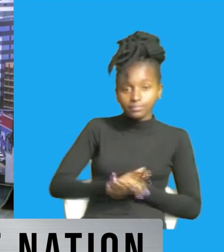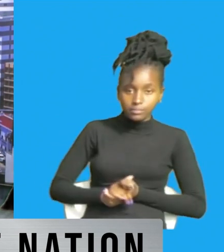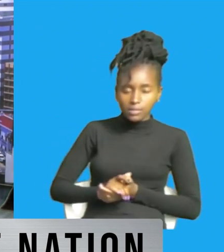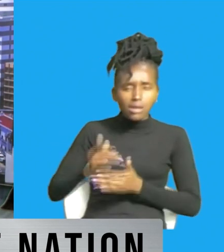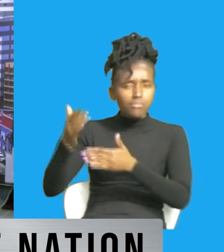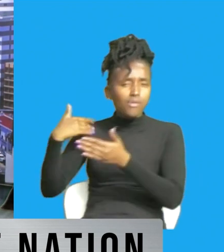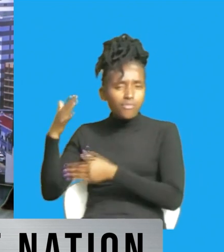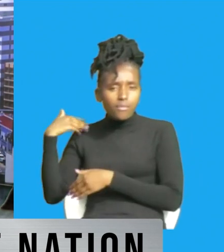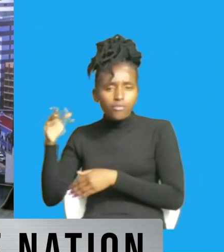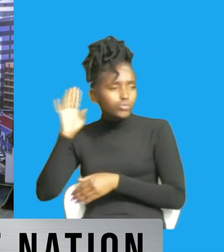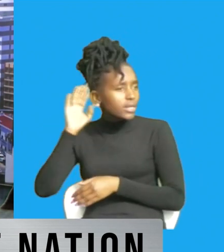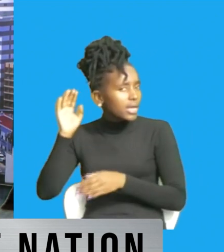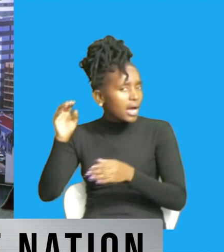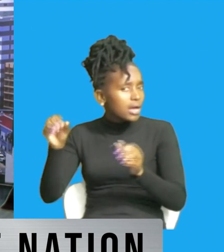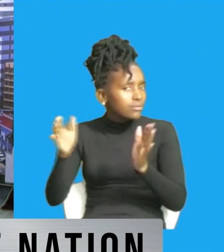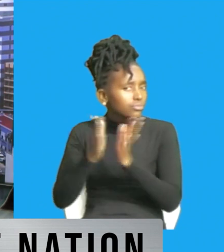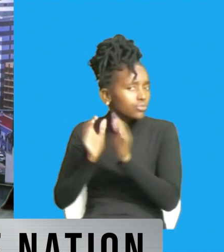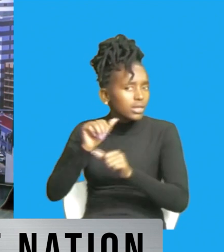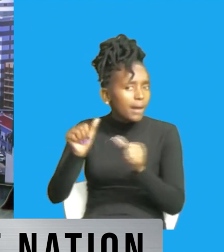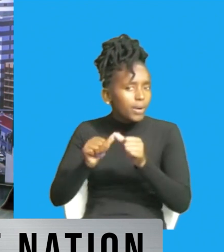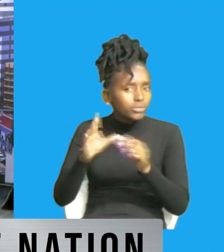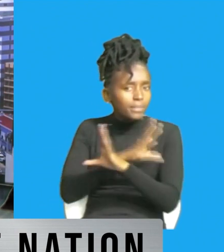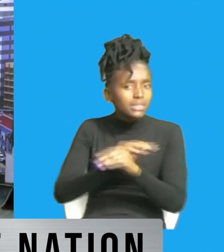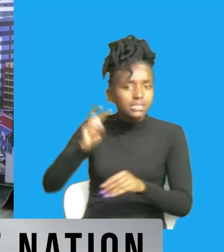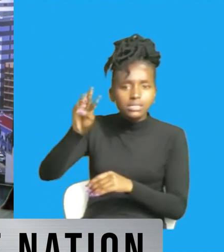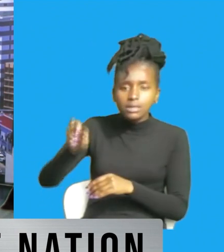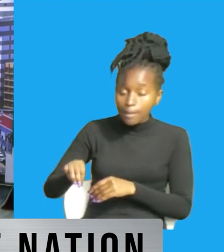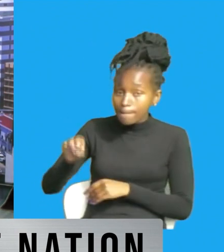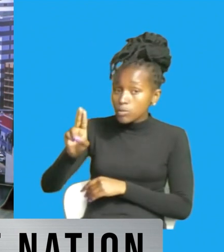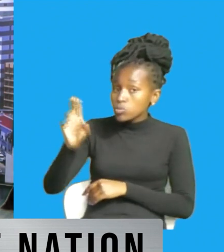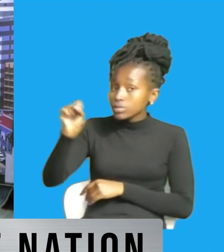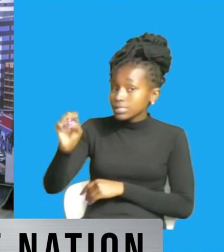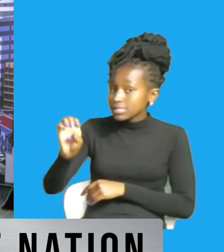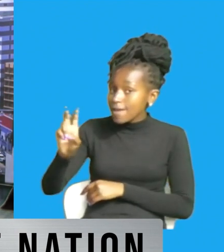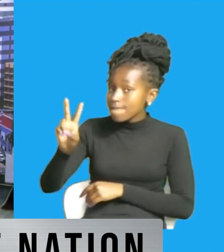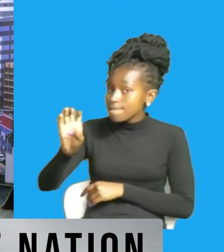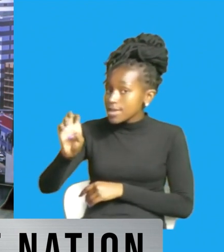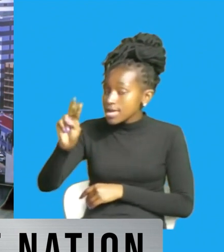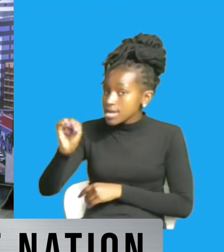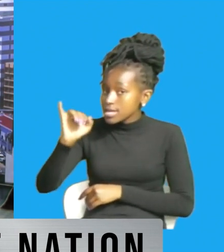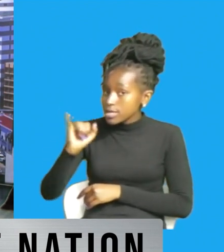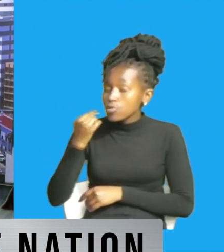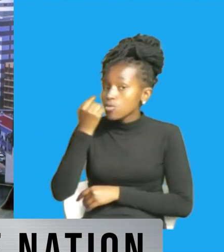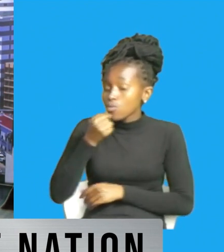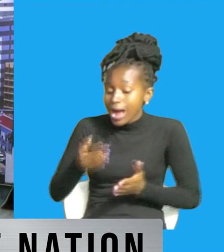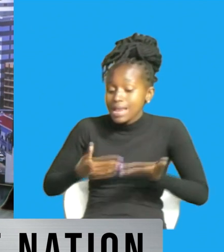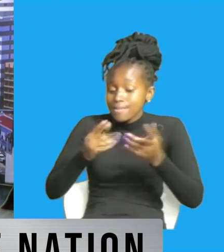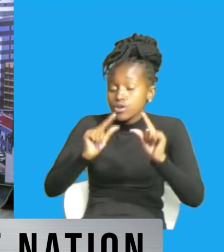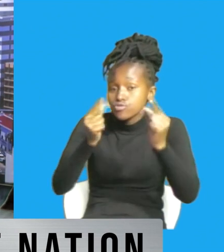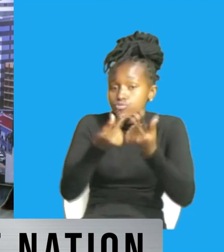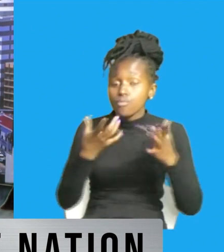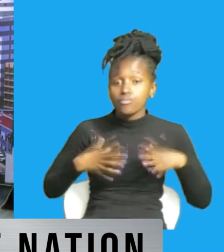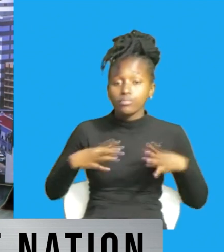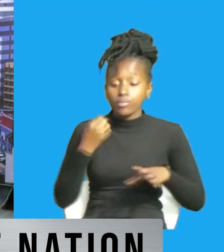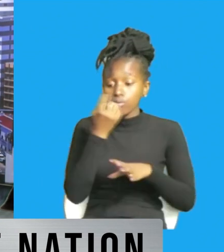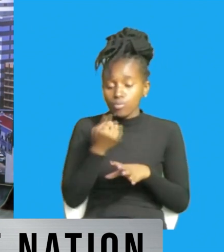the Ministry of Karamojong Affairs just to deal with that problem that was,